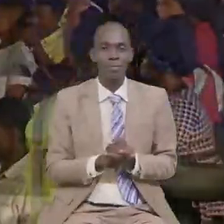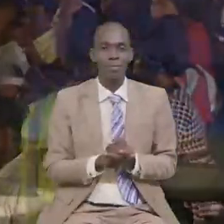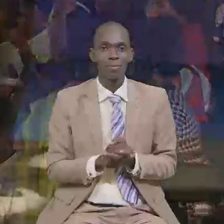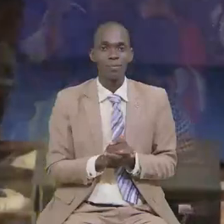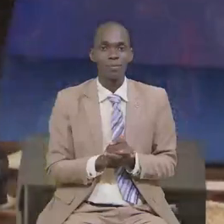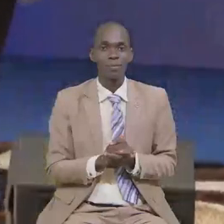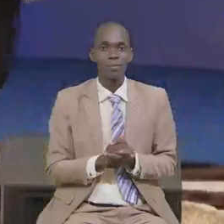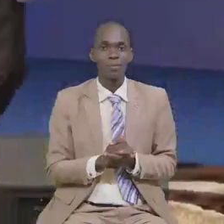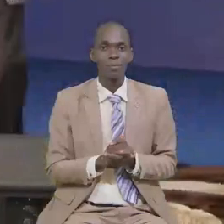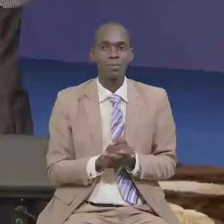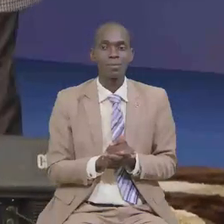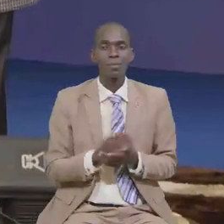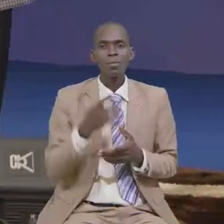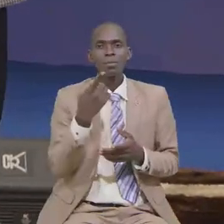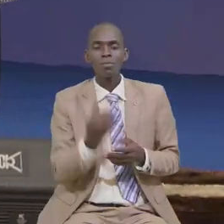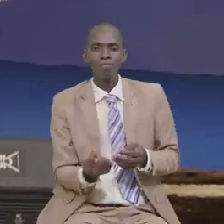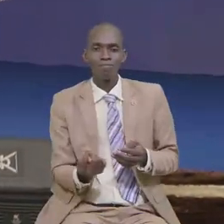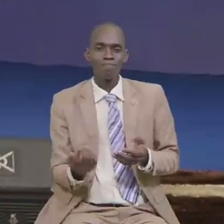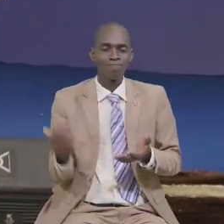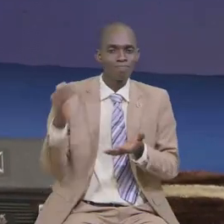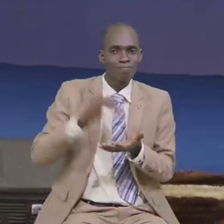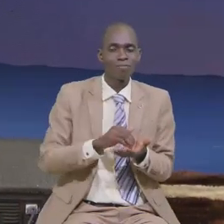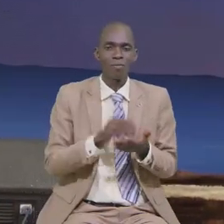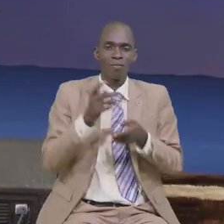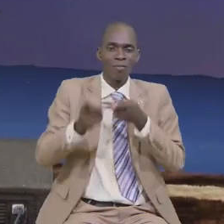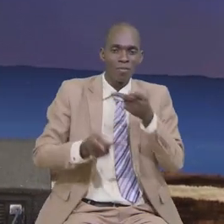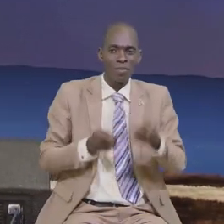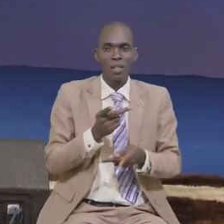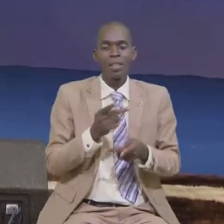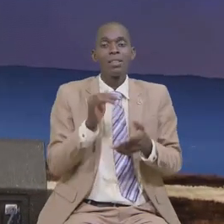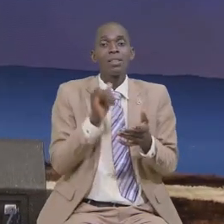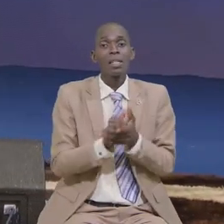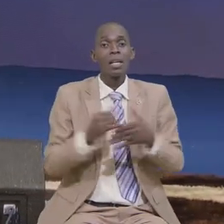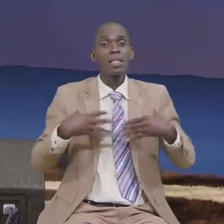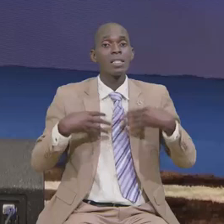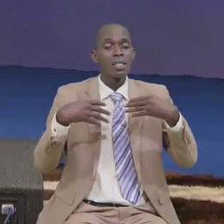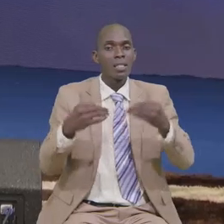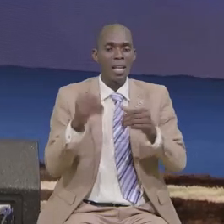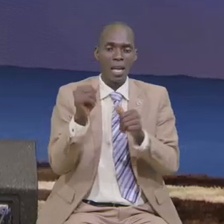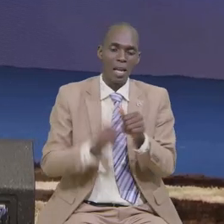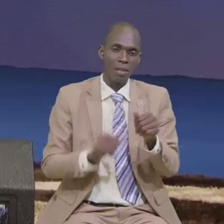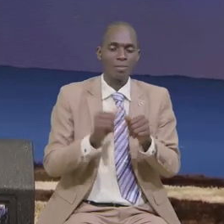The recurring visits that heal every sickness.